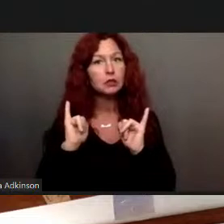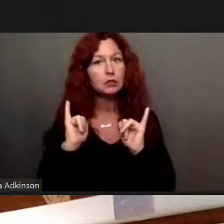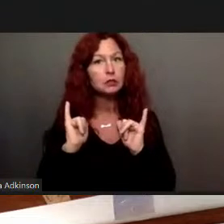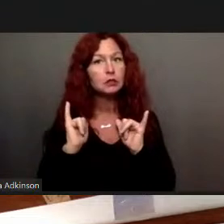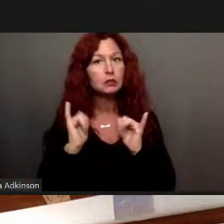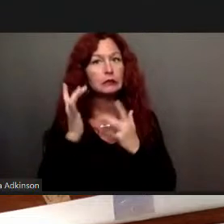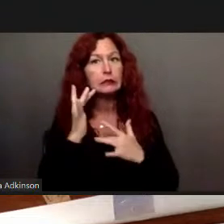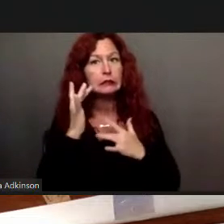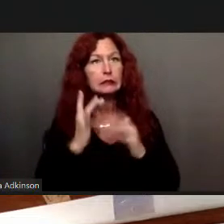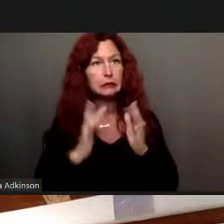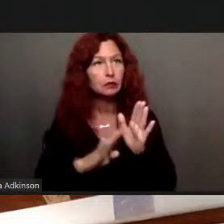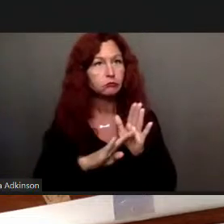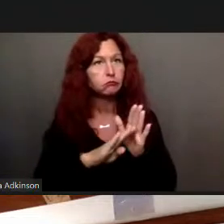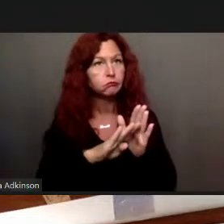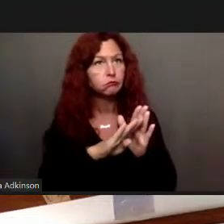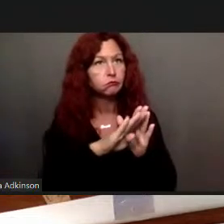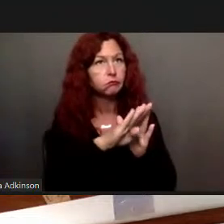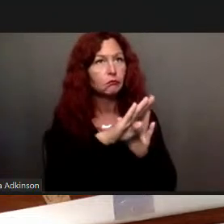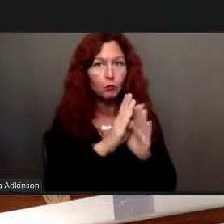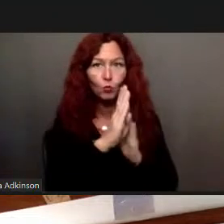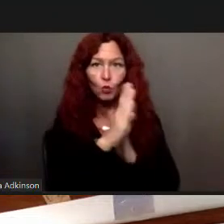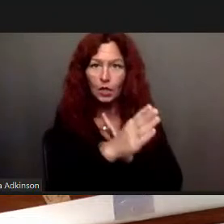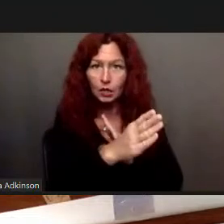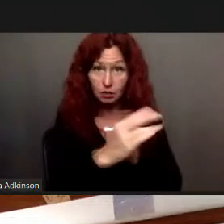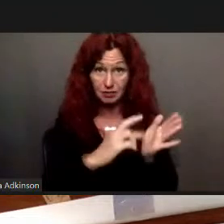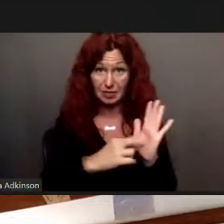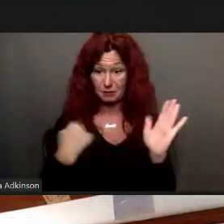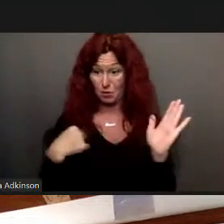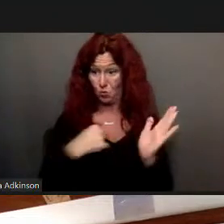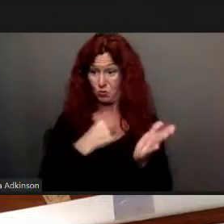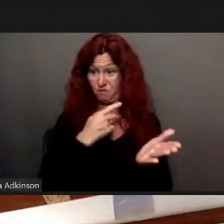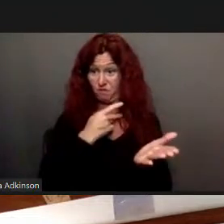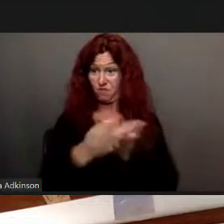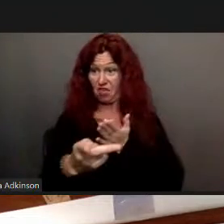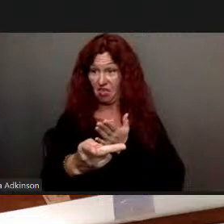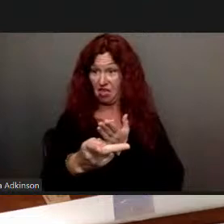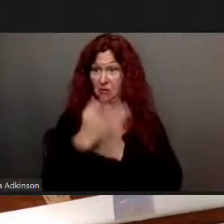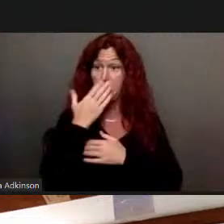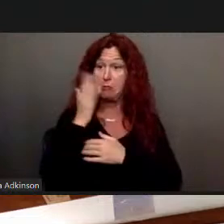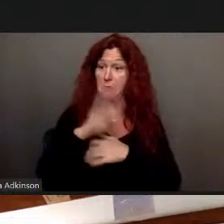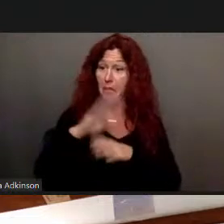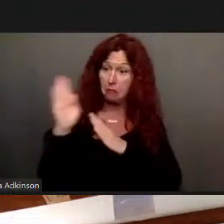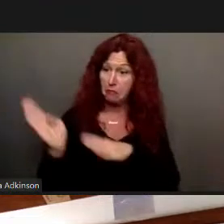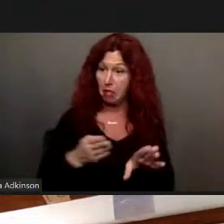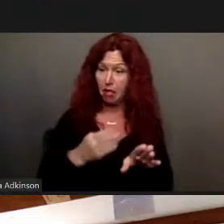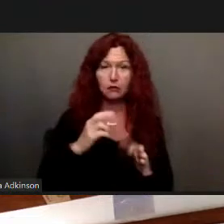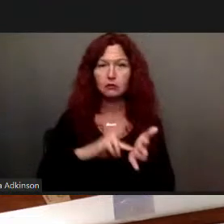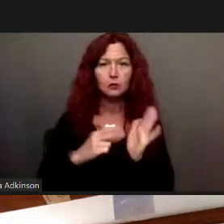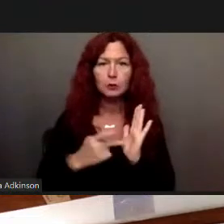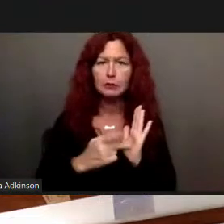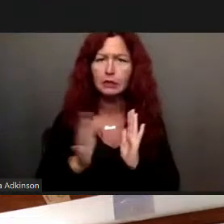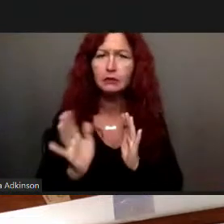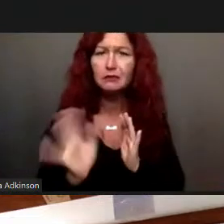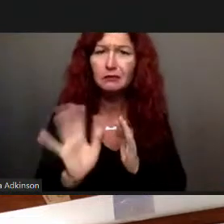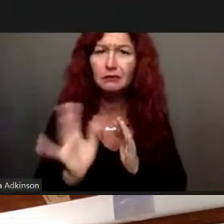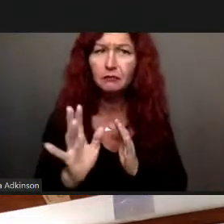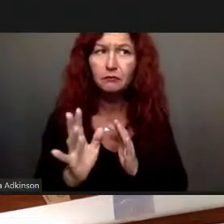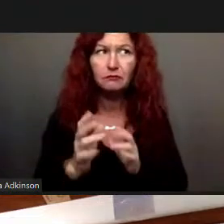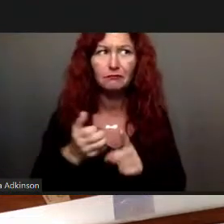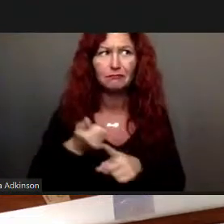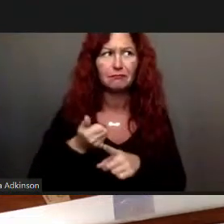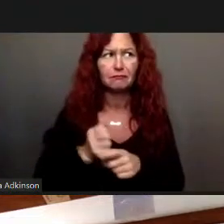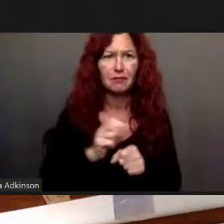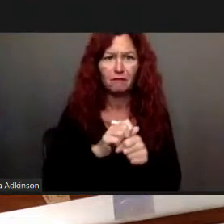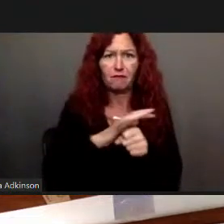a failure. That's a nature of how the virus communicates between people. But it will